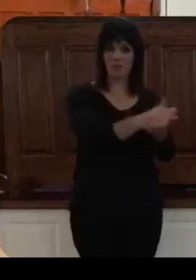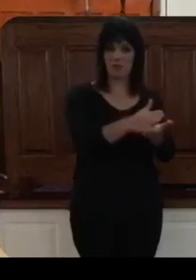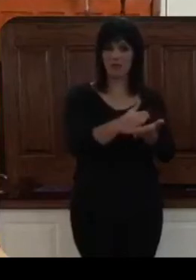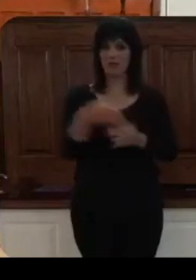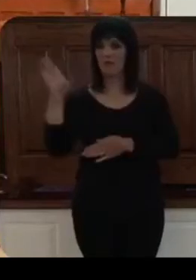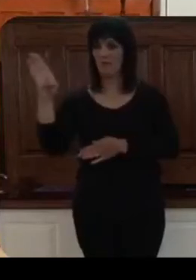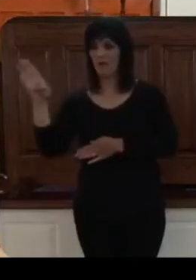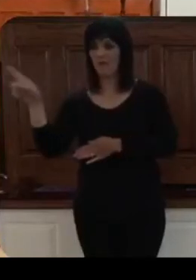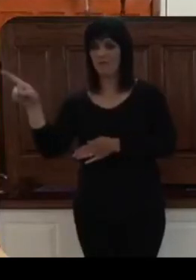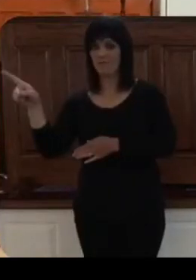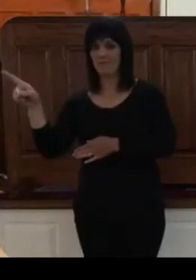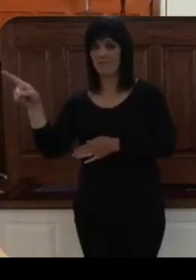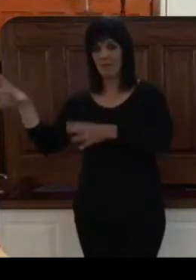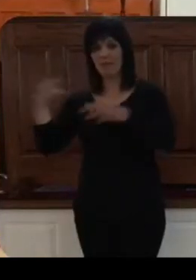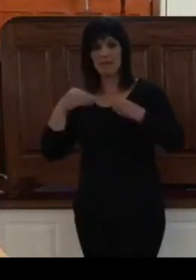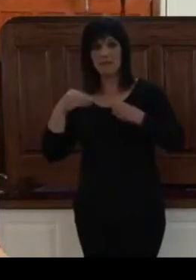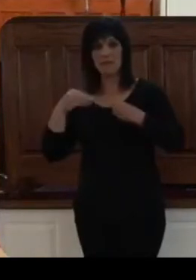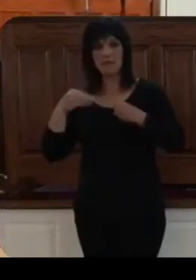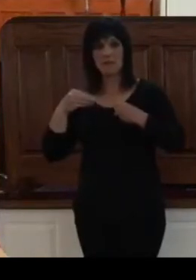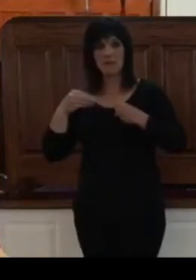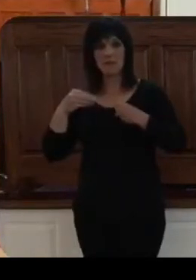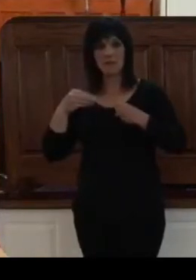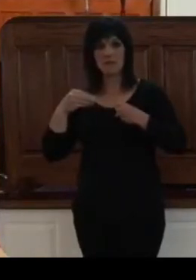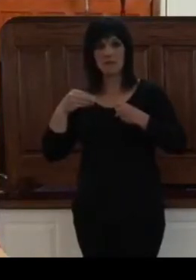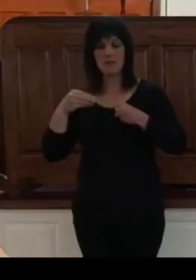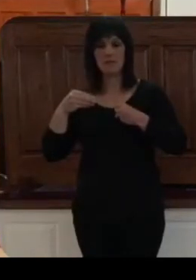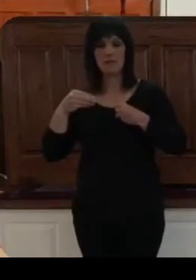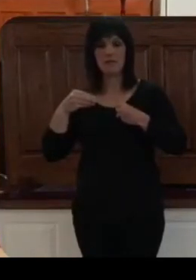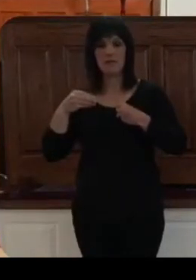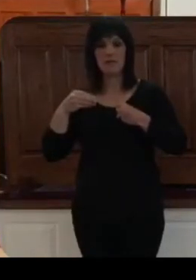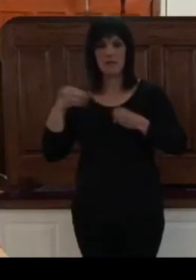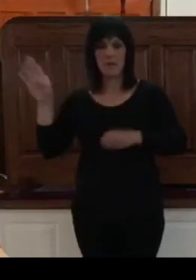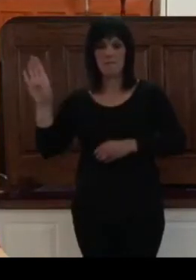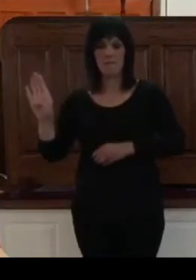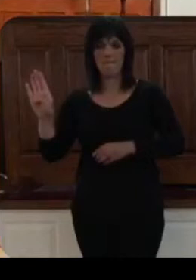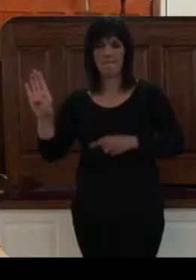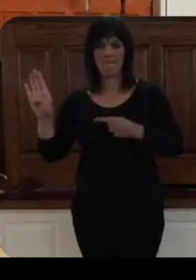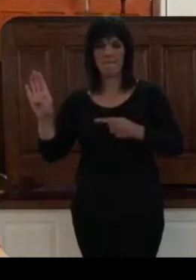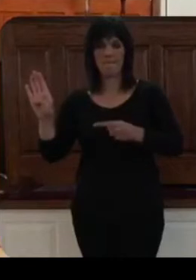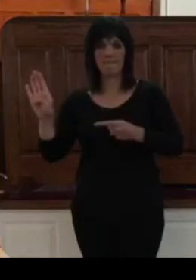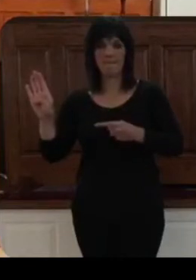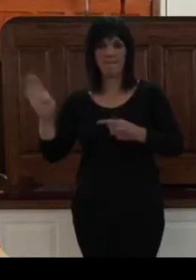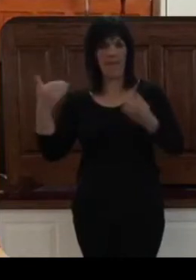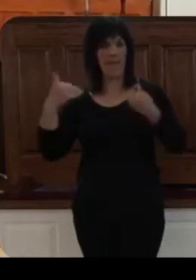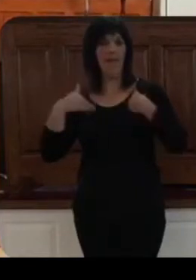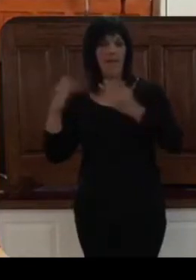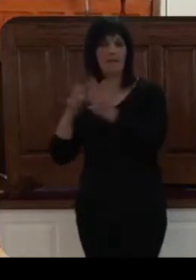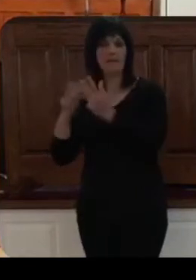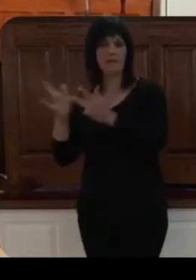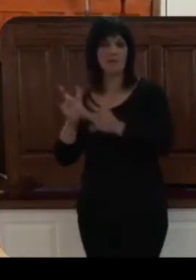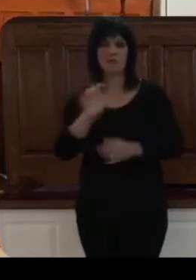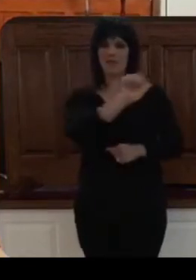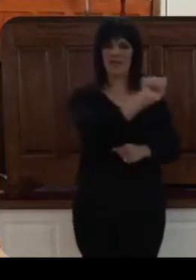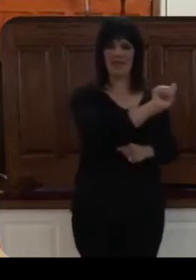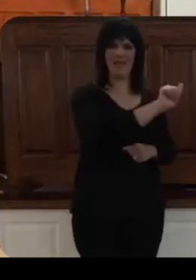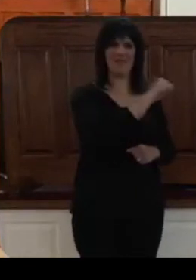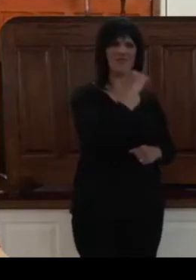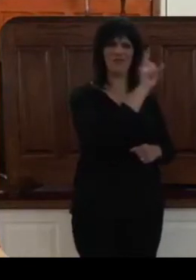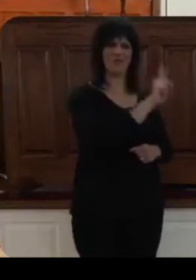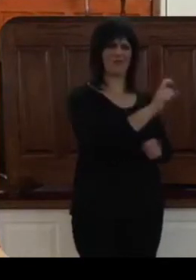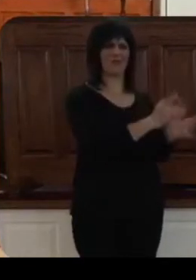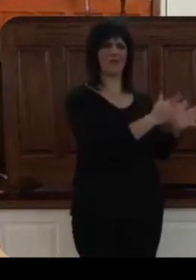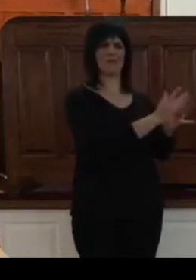him. Holy Spirit moves. He understands it's true. Person B, right, has got Jesus. Person A says, I don't need it. I don't